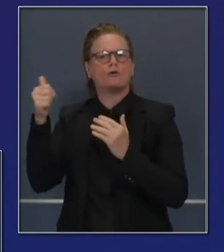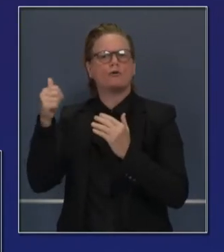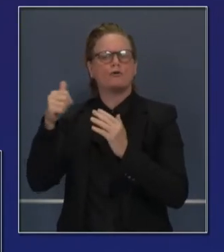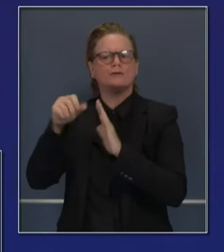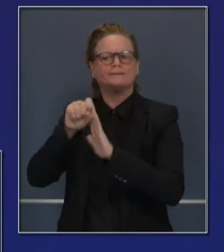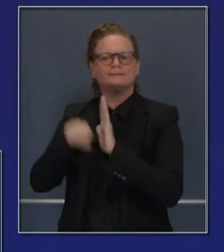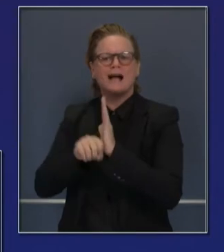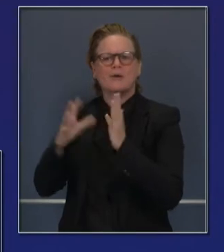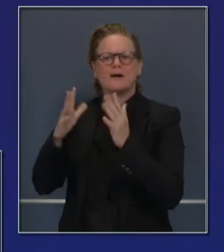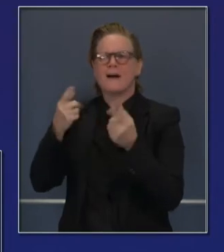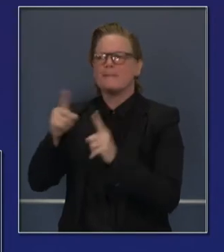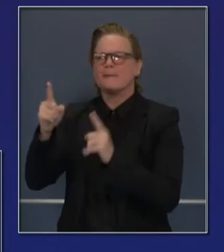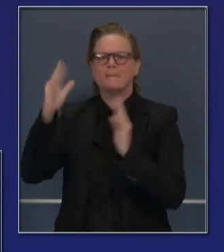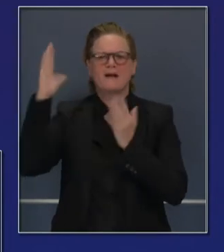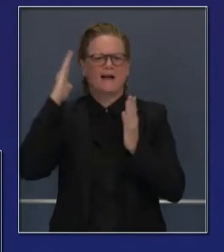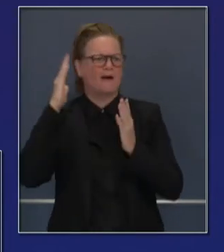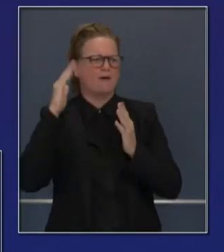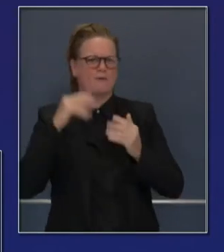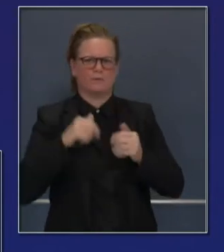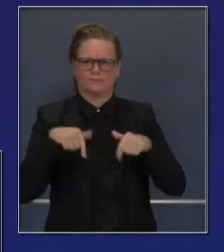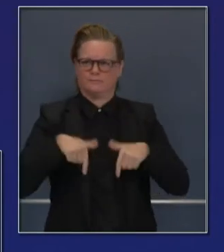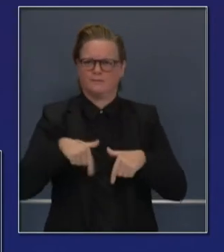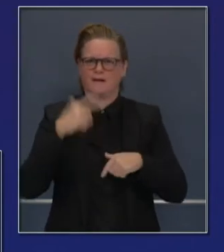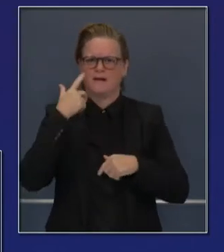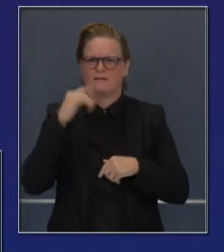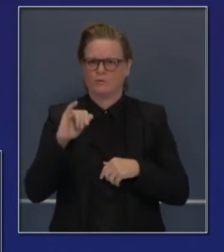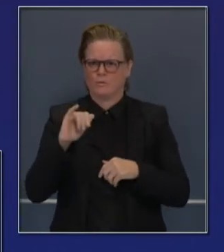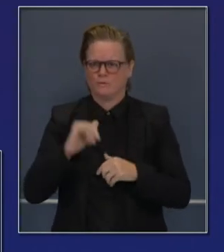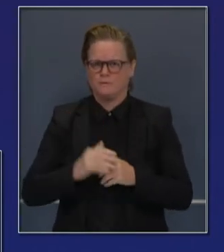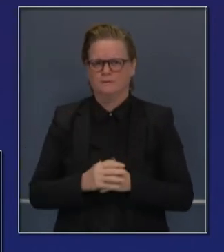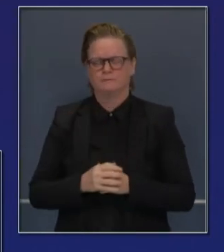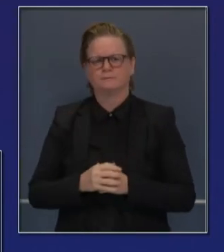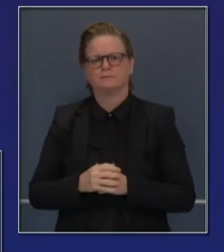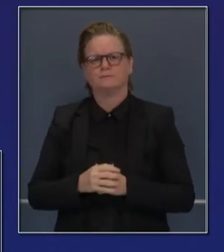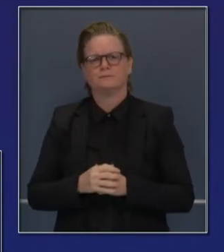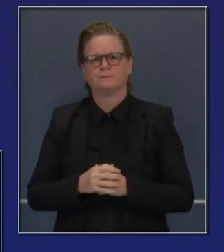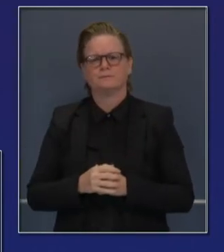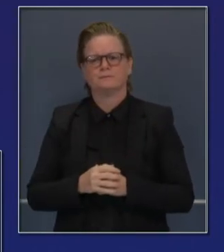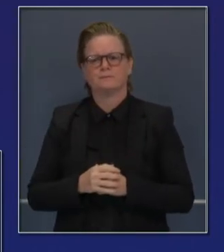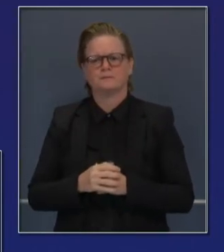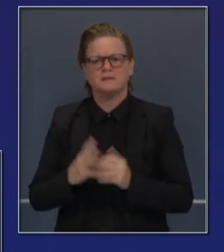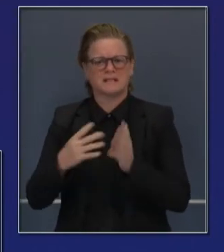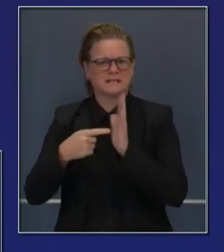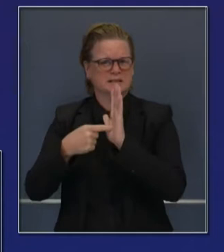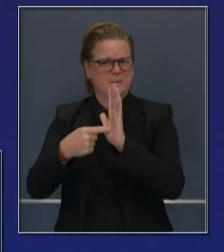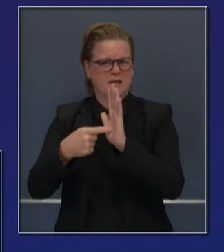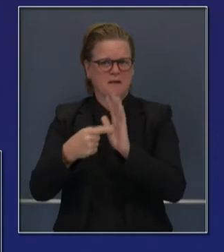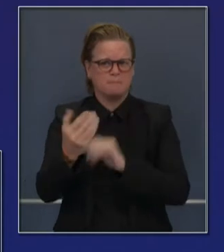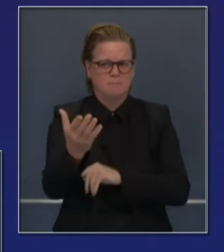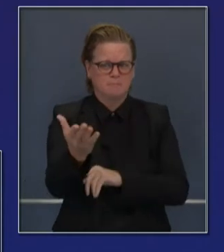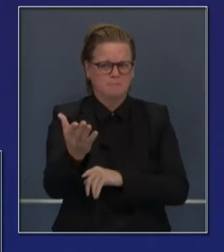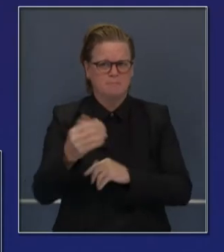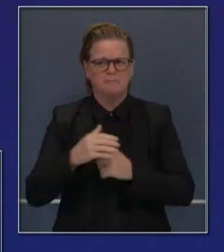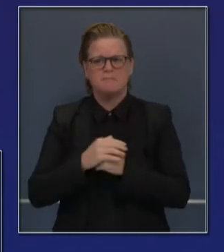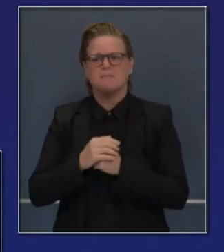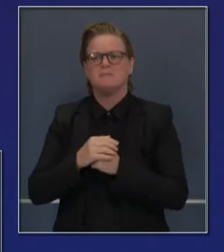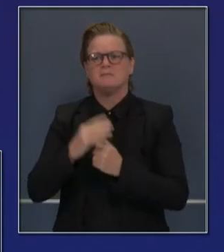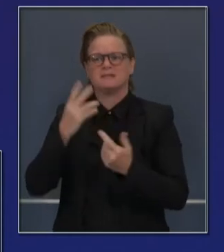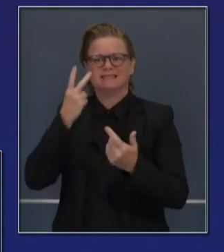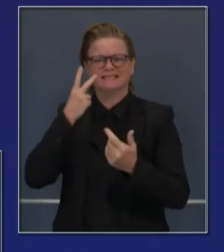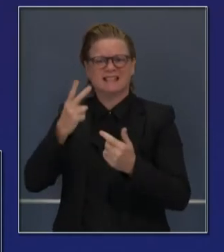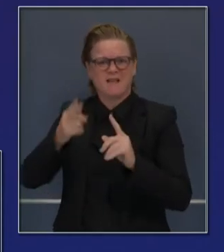rate comparisons? For instance, our state versus, for example, fill in the blank, those with the